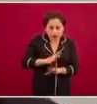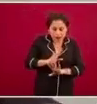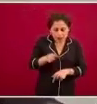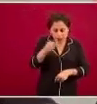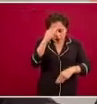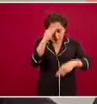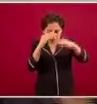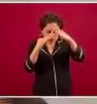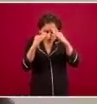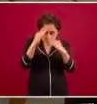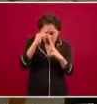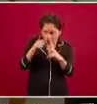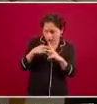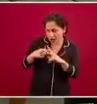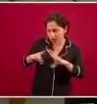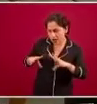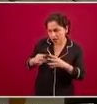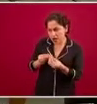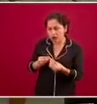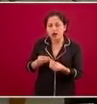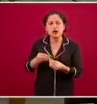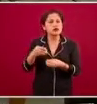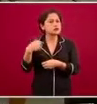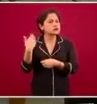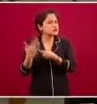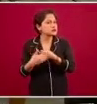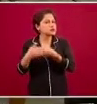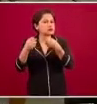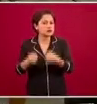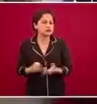general population and saying stay home, stay home.